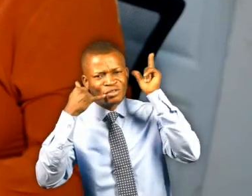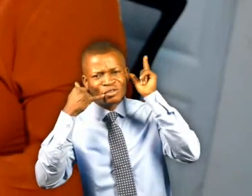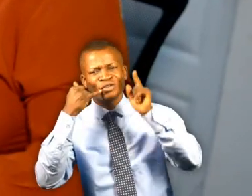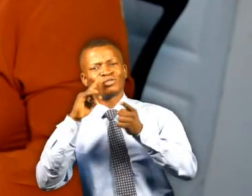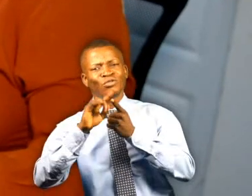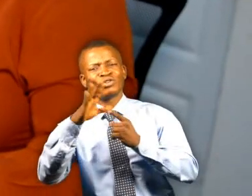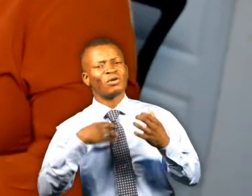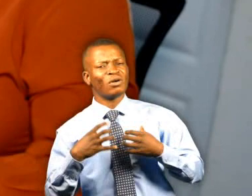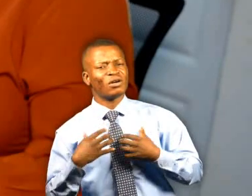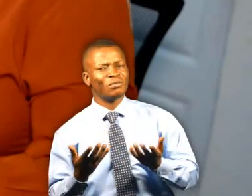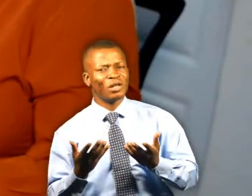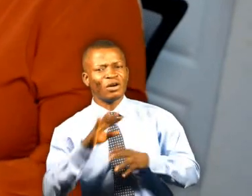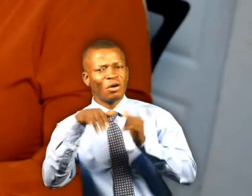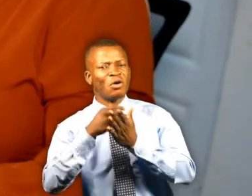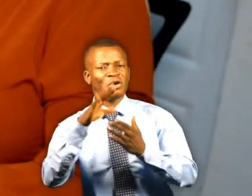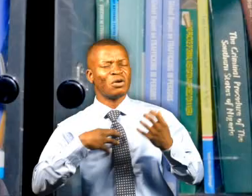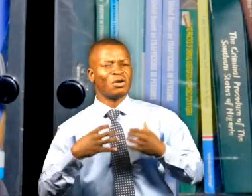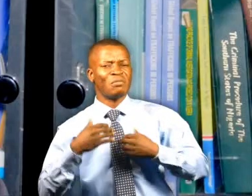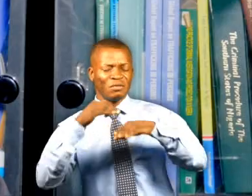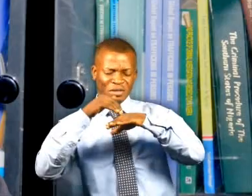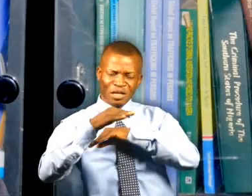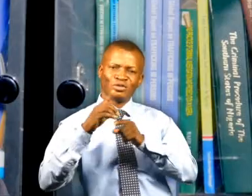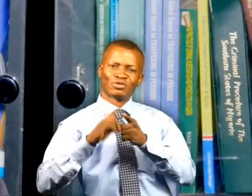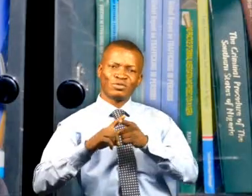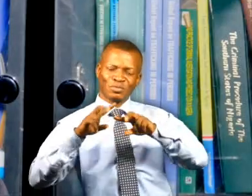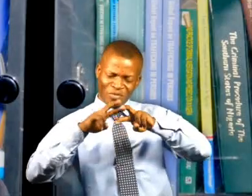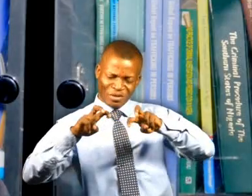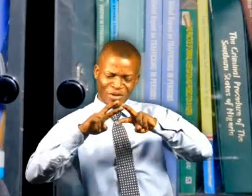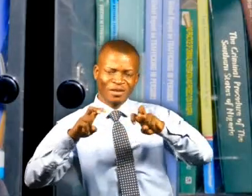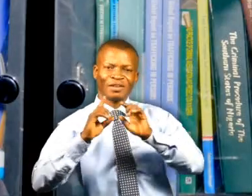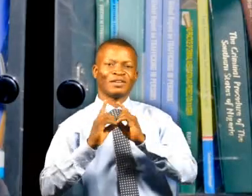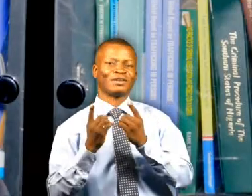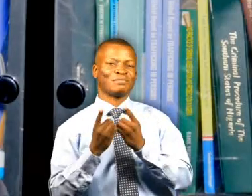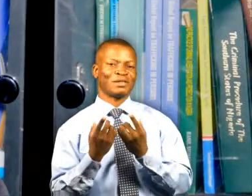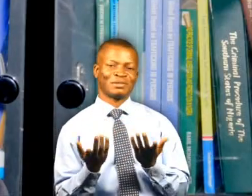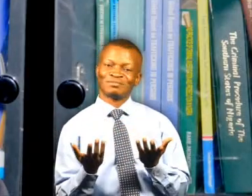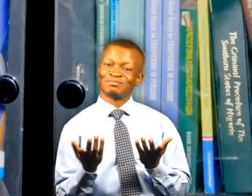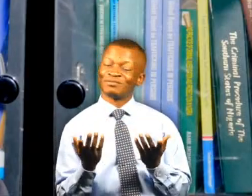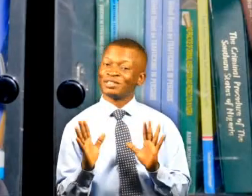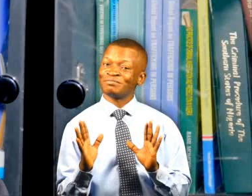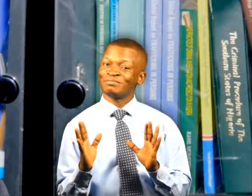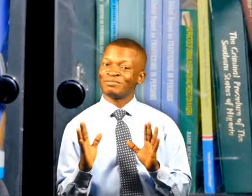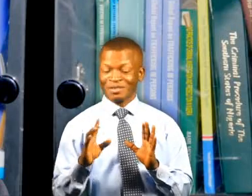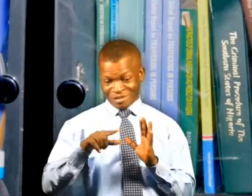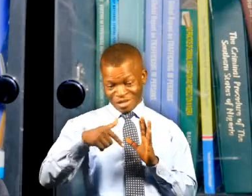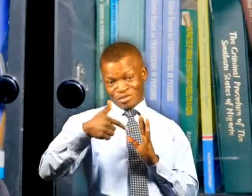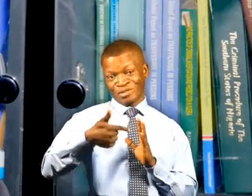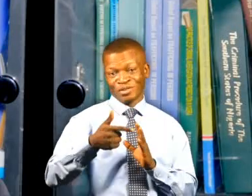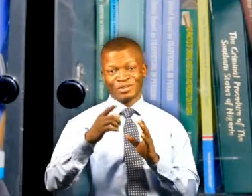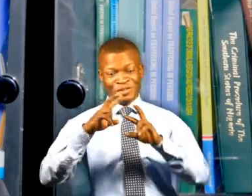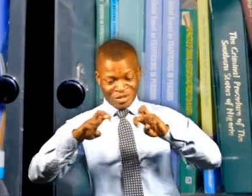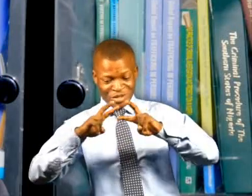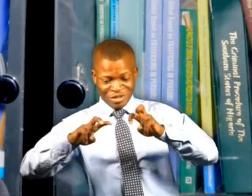complaint. Then they will send your complaint to the appropriate department, which is investigation department.